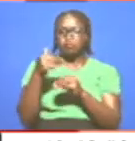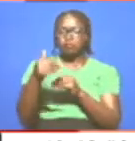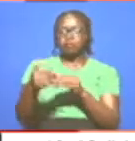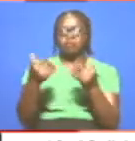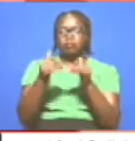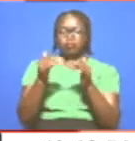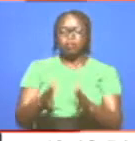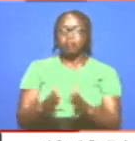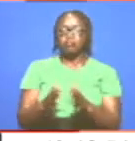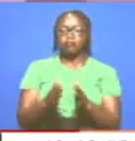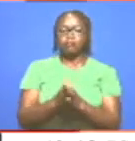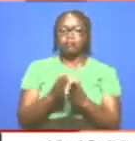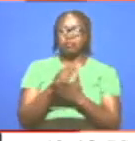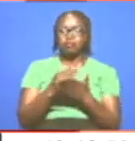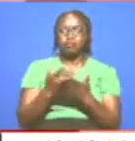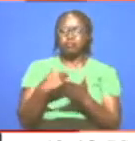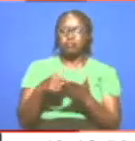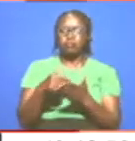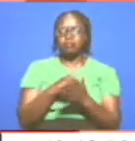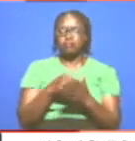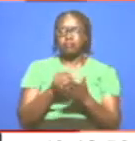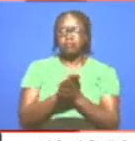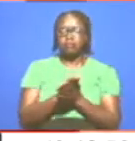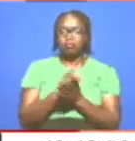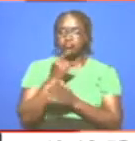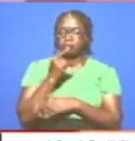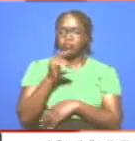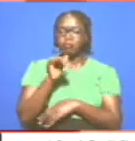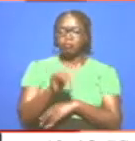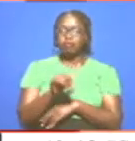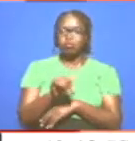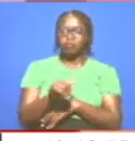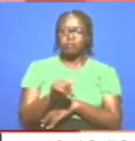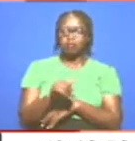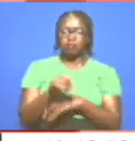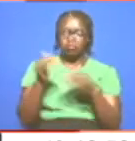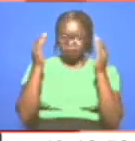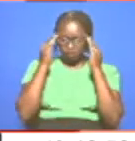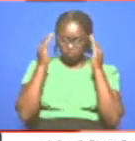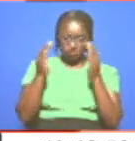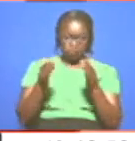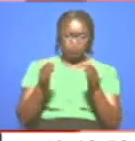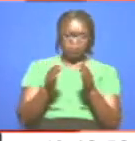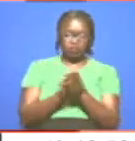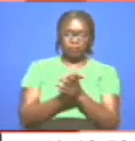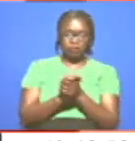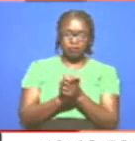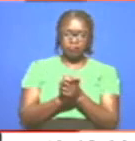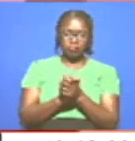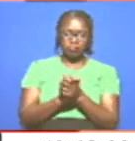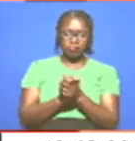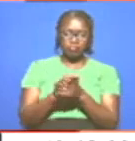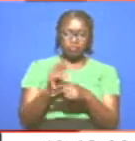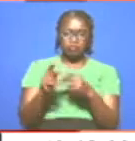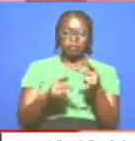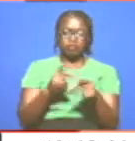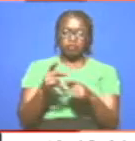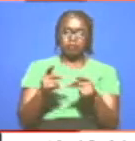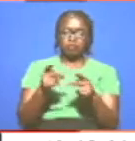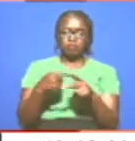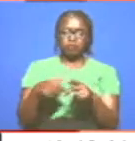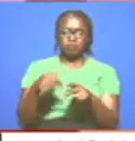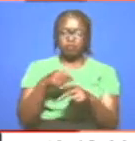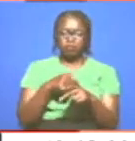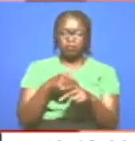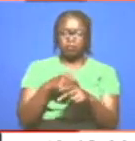be part of us moving forward. They've got to be sure that they're really committed, yeah, with the process for us to turn it